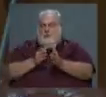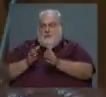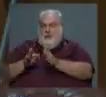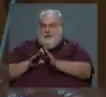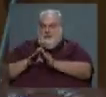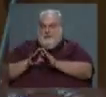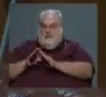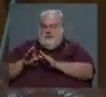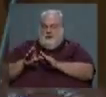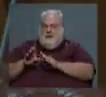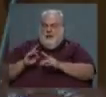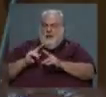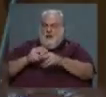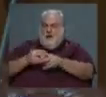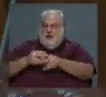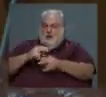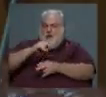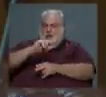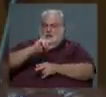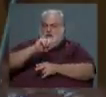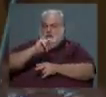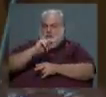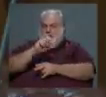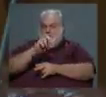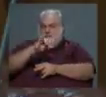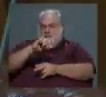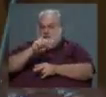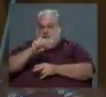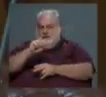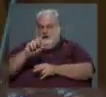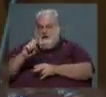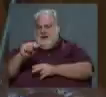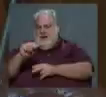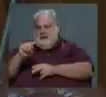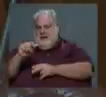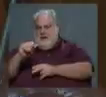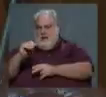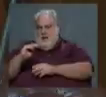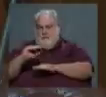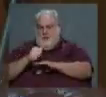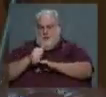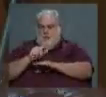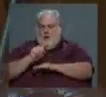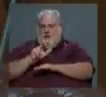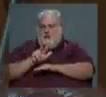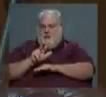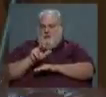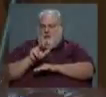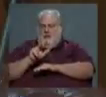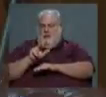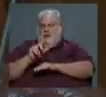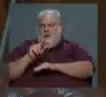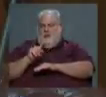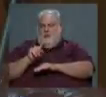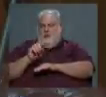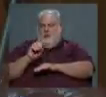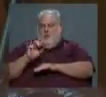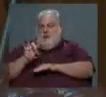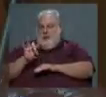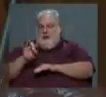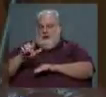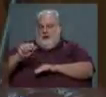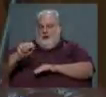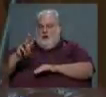establish a plan commercial district titled Genesis Datacom Short Form PDC, located at 13,008 Lawson Road, Pulaski County,